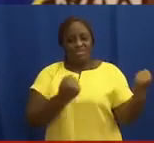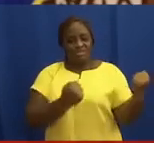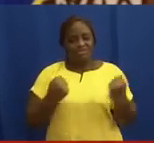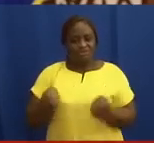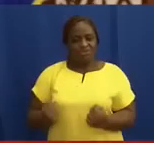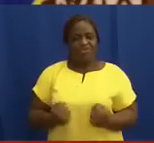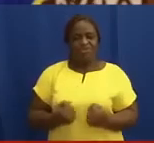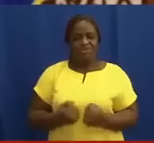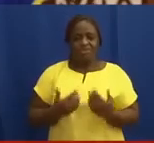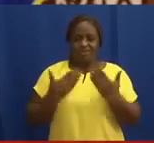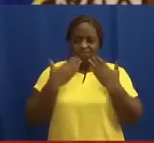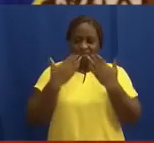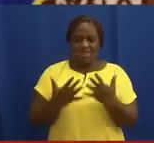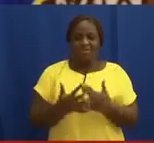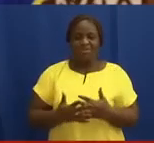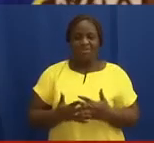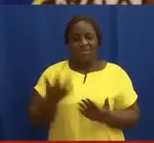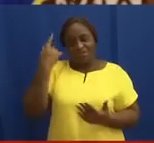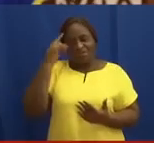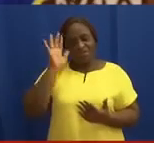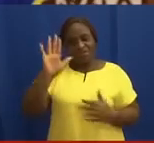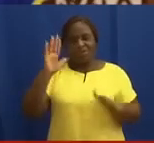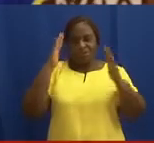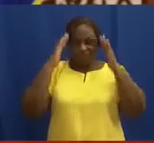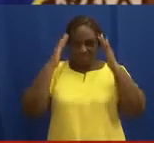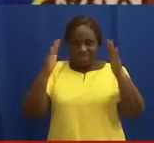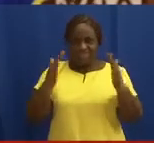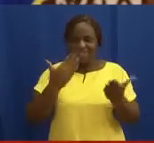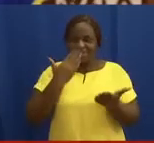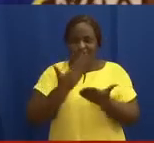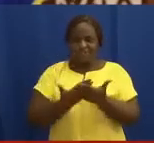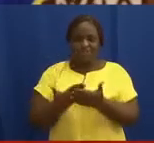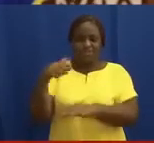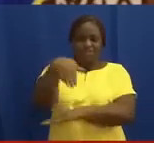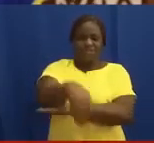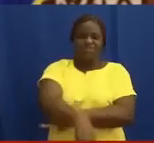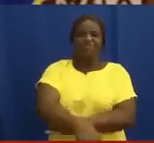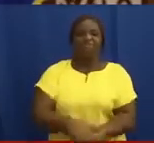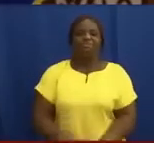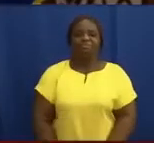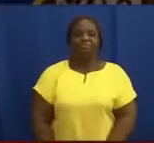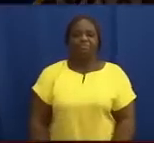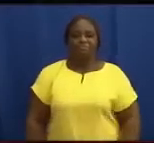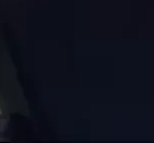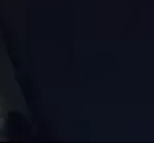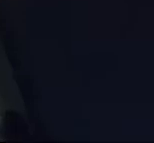and strong. And thank you for your attention, and have a good evening.